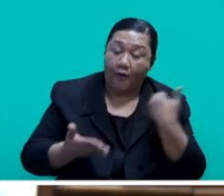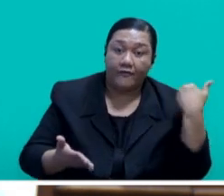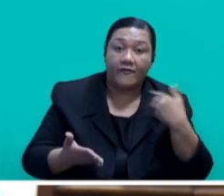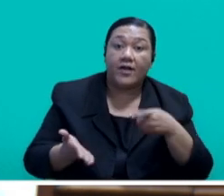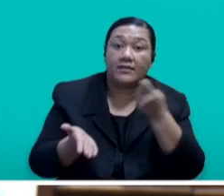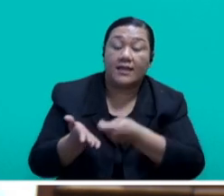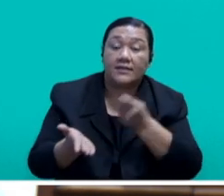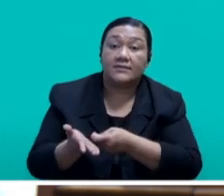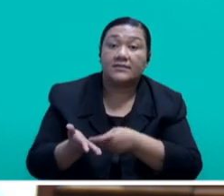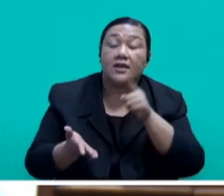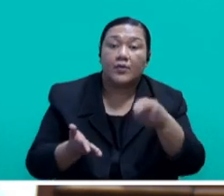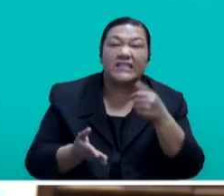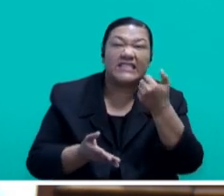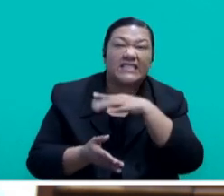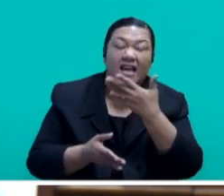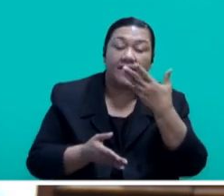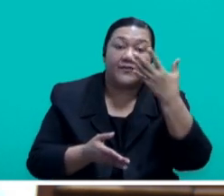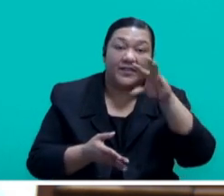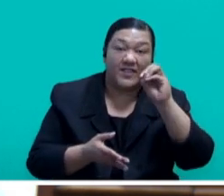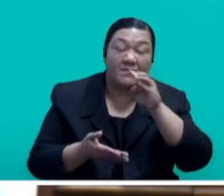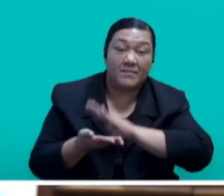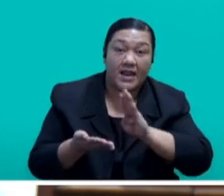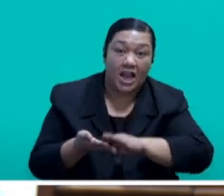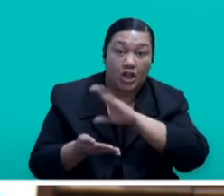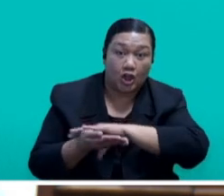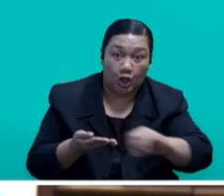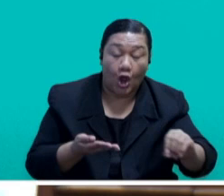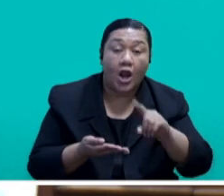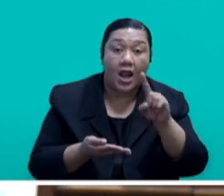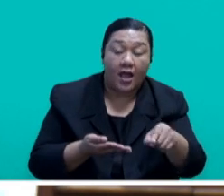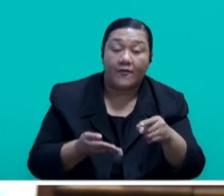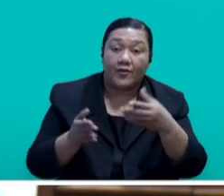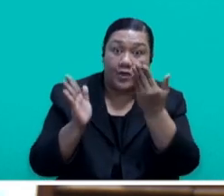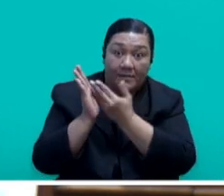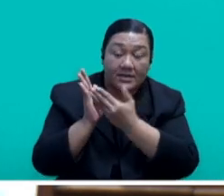of approximately $650 million owed by